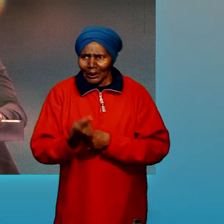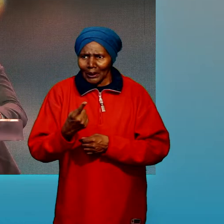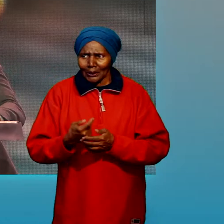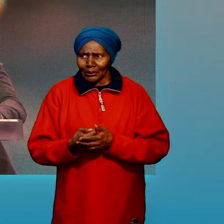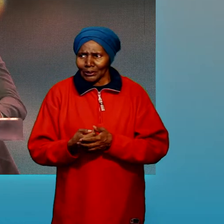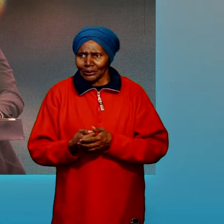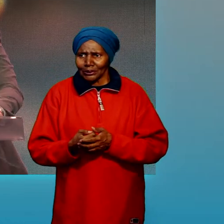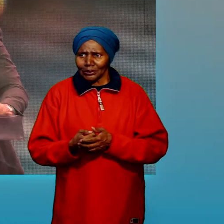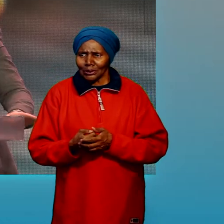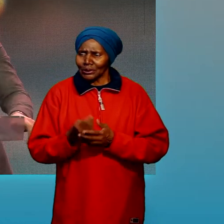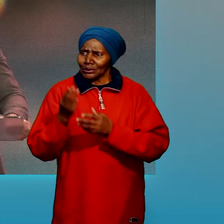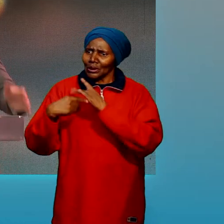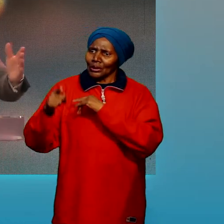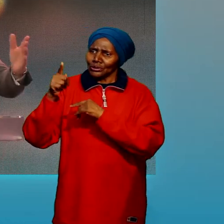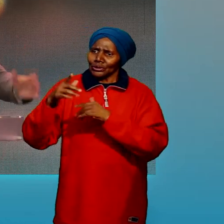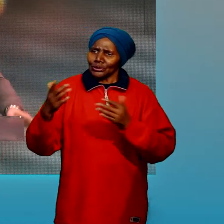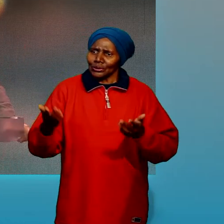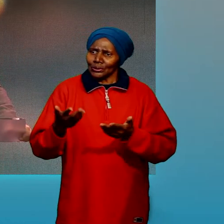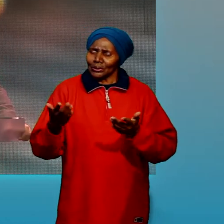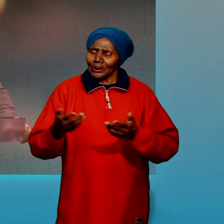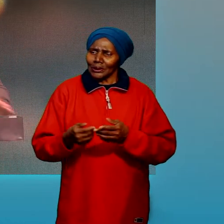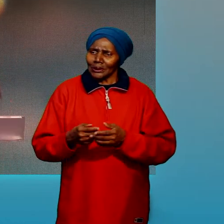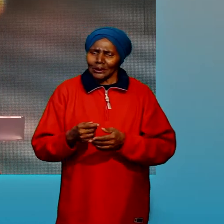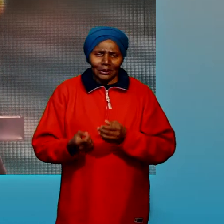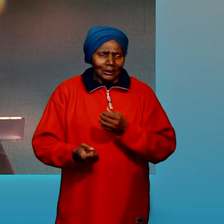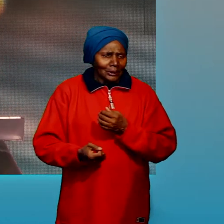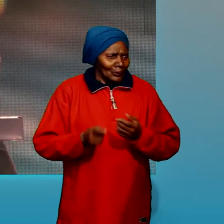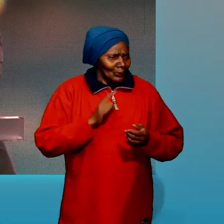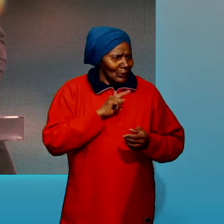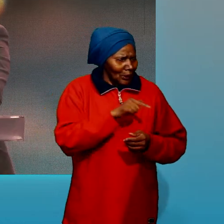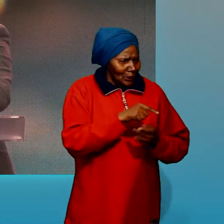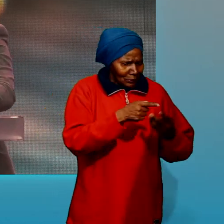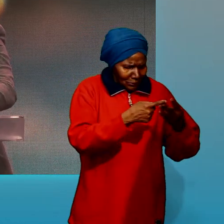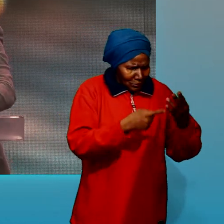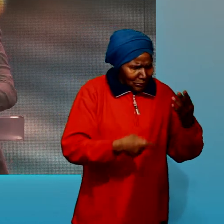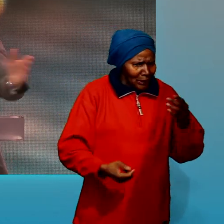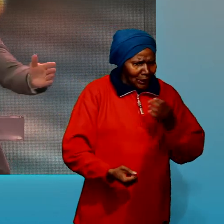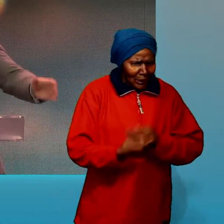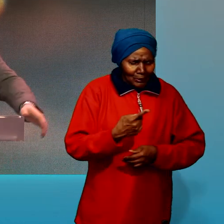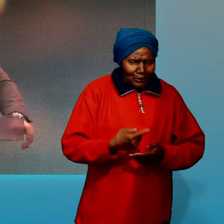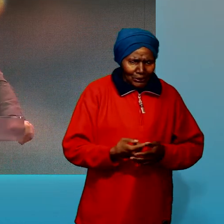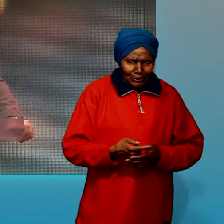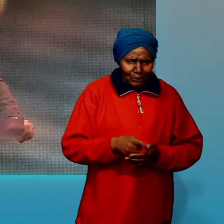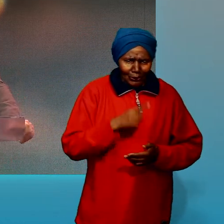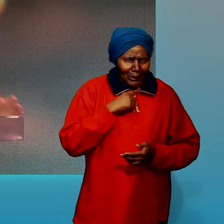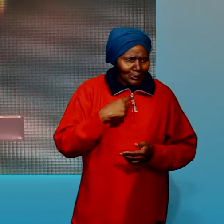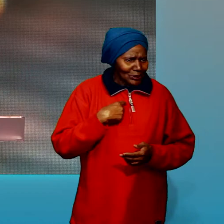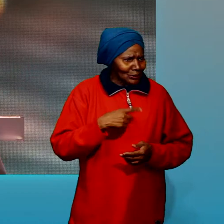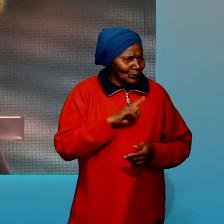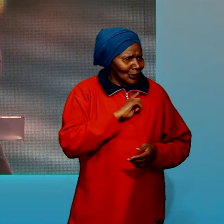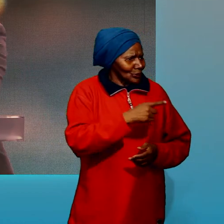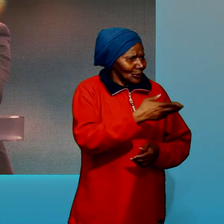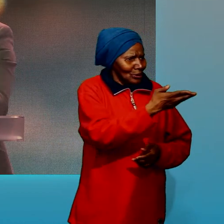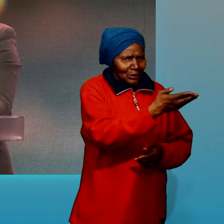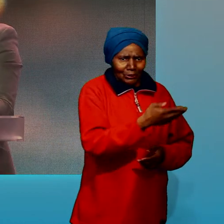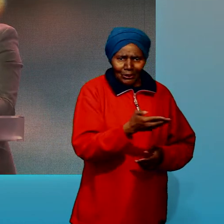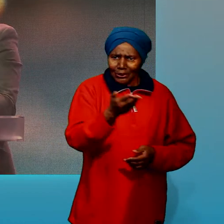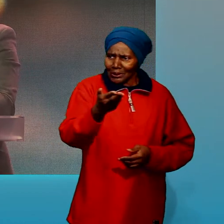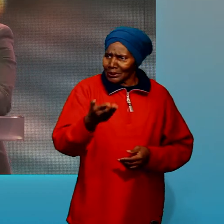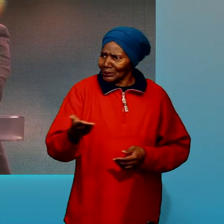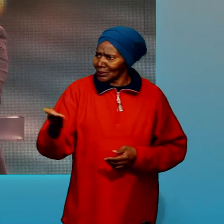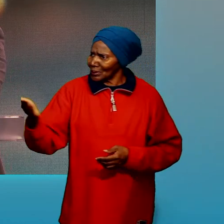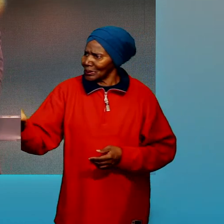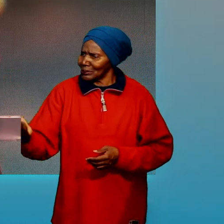Where are you, God? Why is this happening? Why me? Why not him or her?" God is trying to